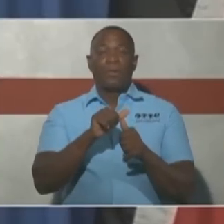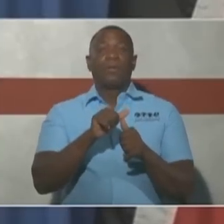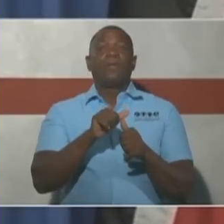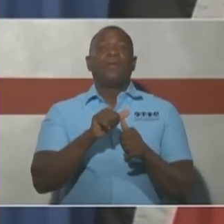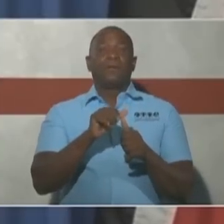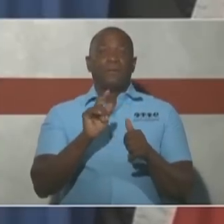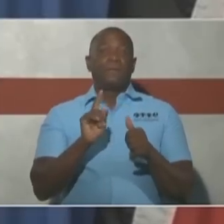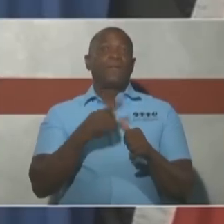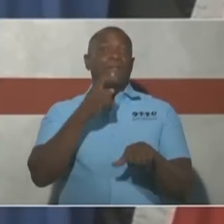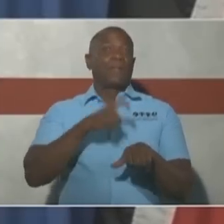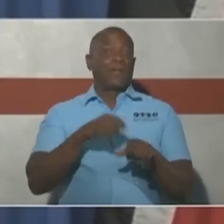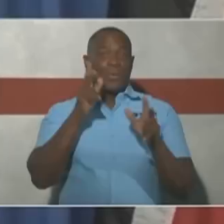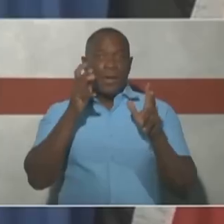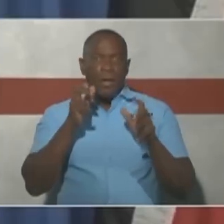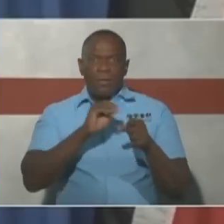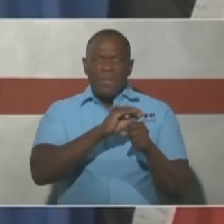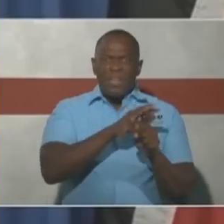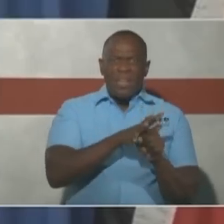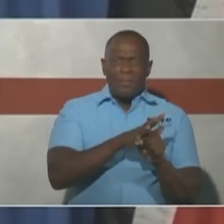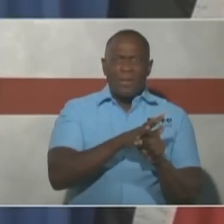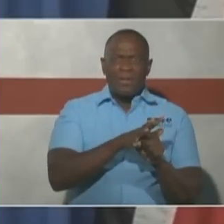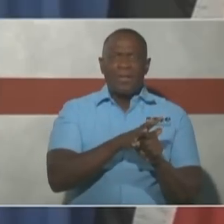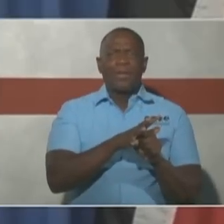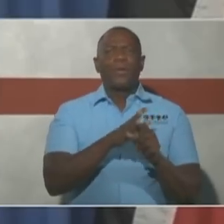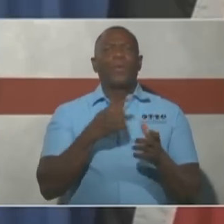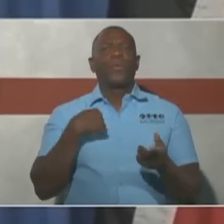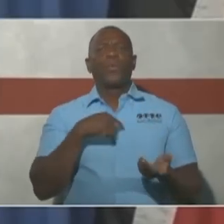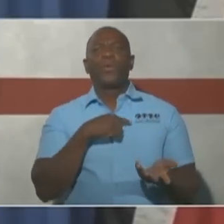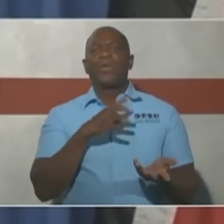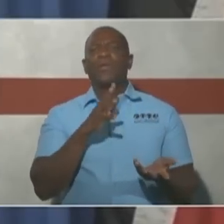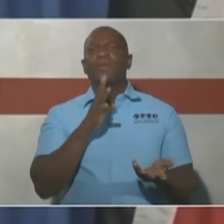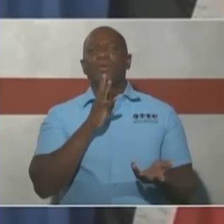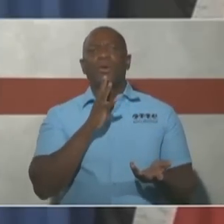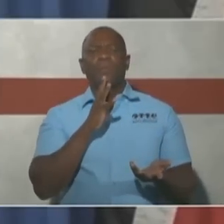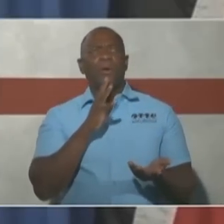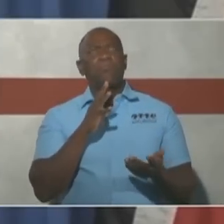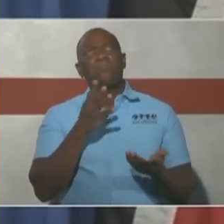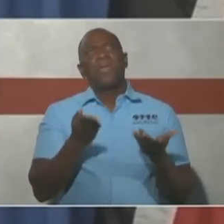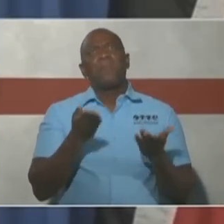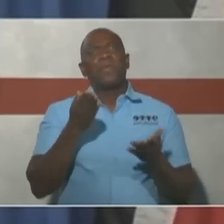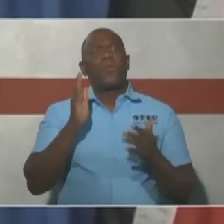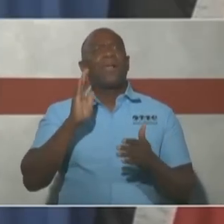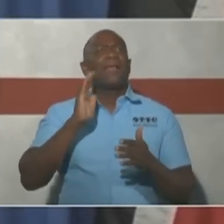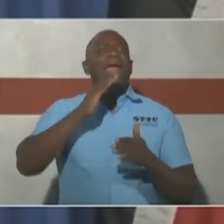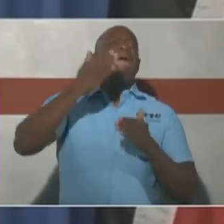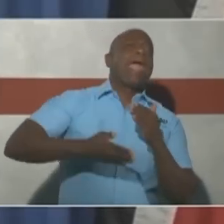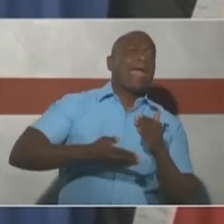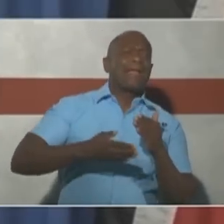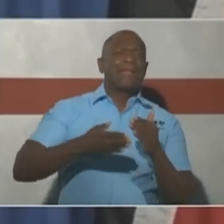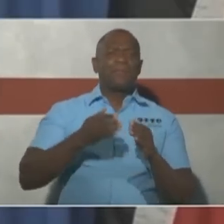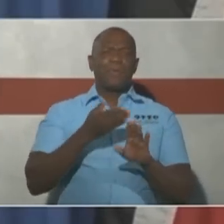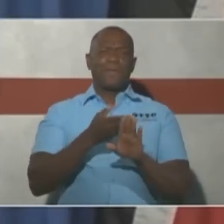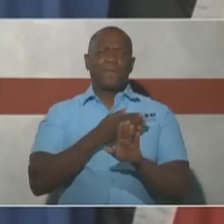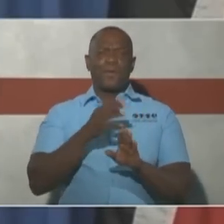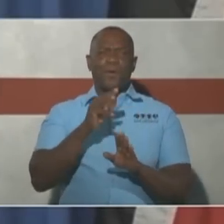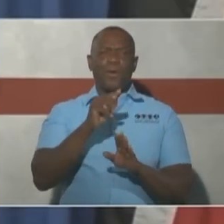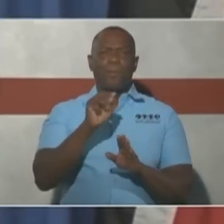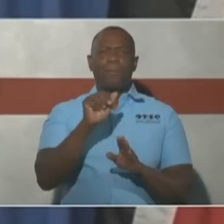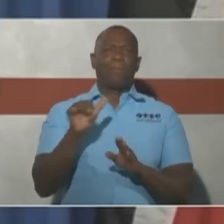possibilities and when it started affecting us, we were talking about it ending by May